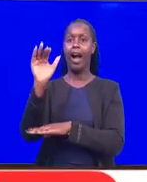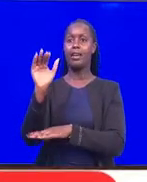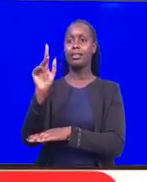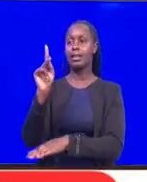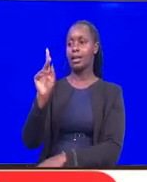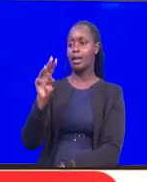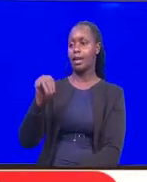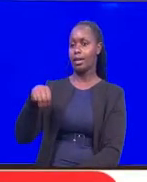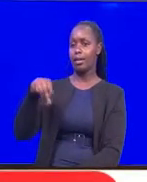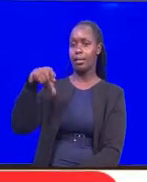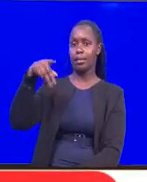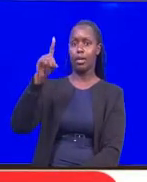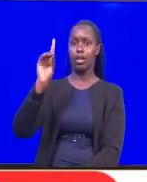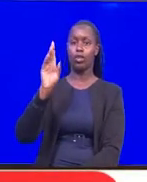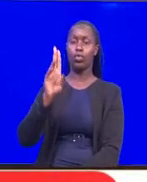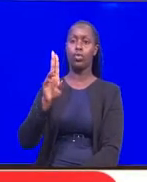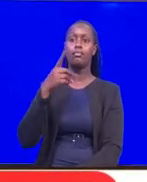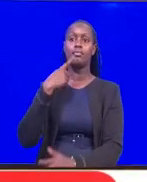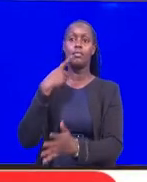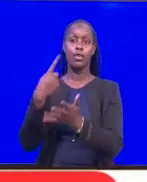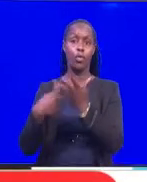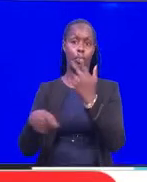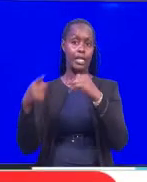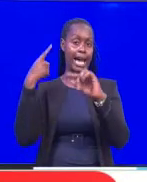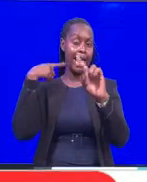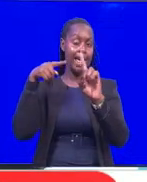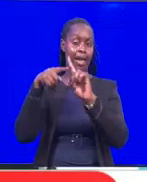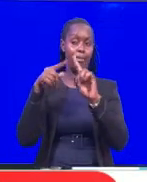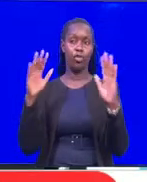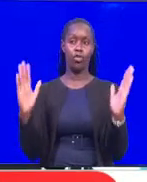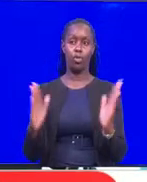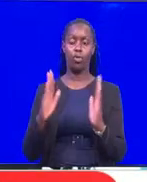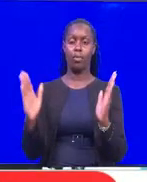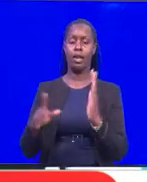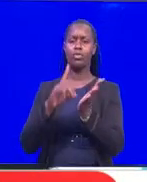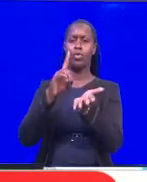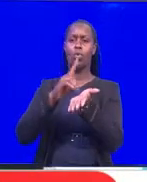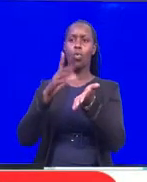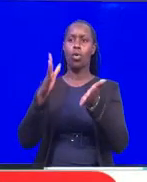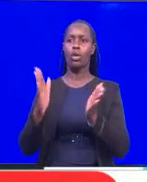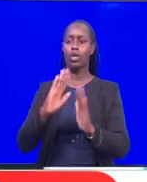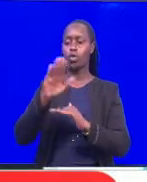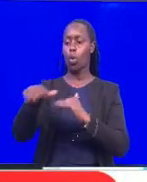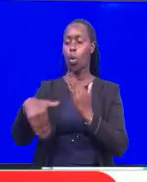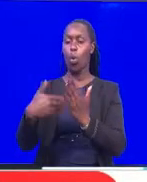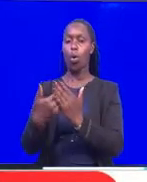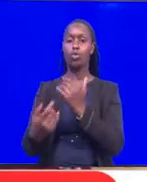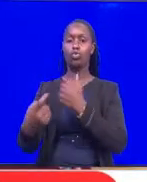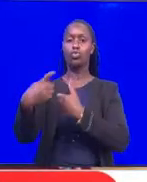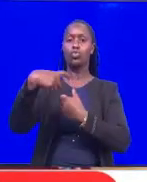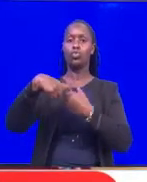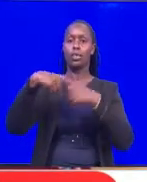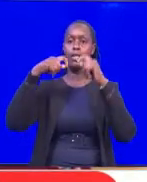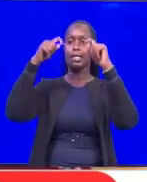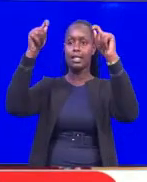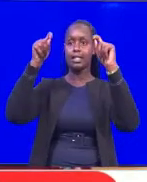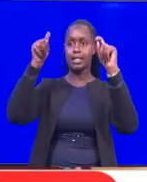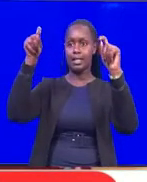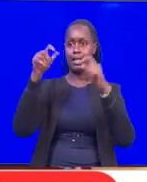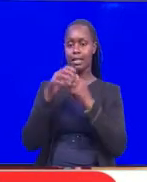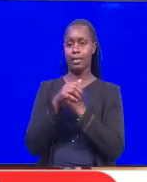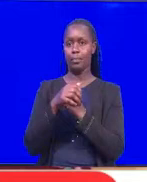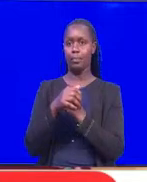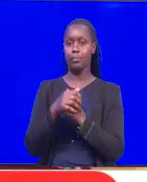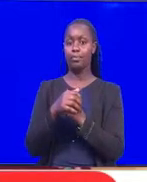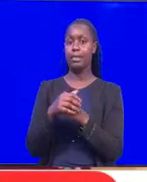KMPDU, which has revealed its intention to mobilize all doctors to join in the strike. And this will continue